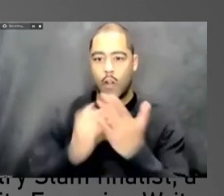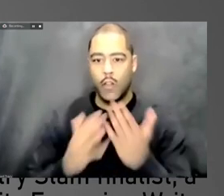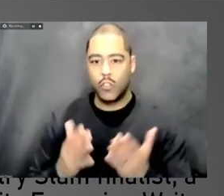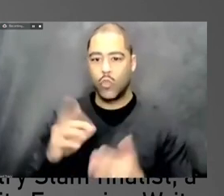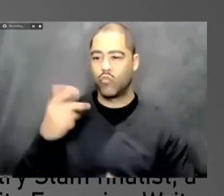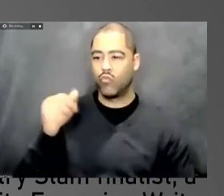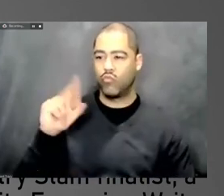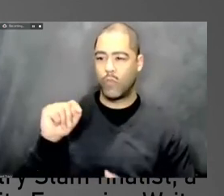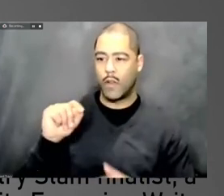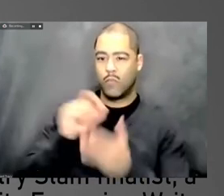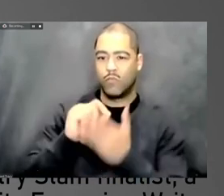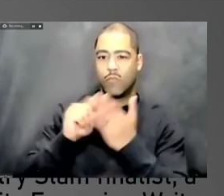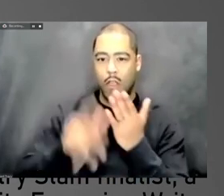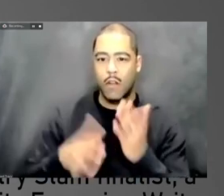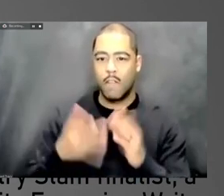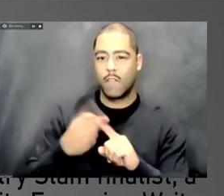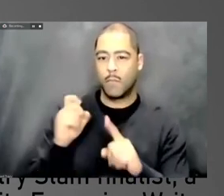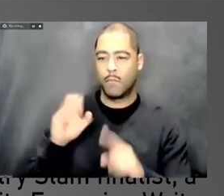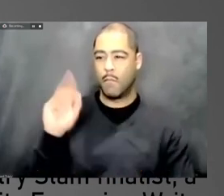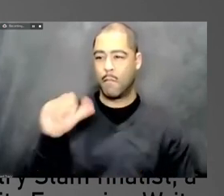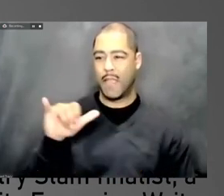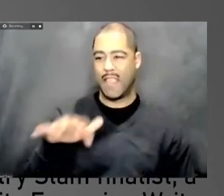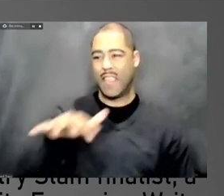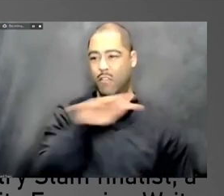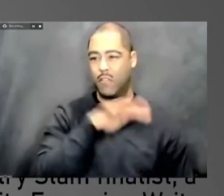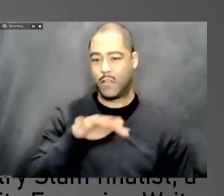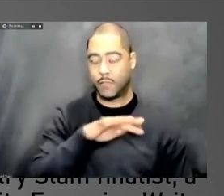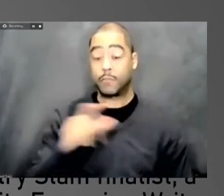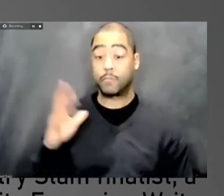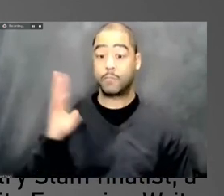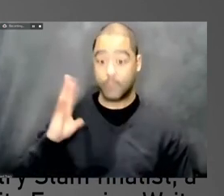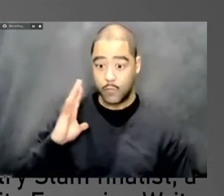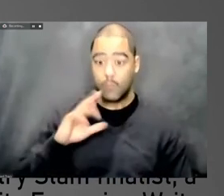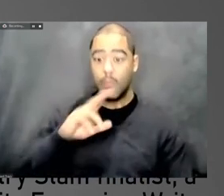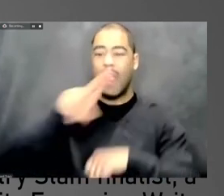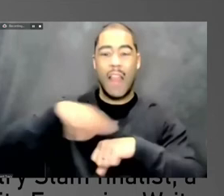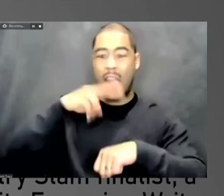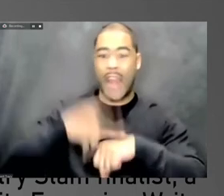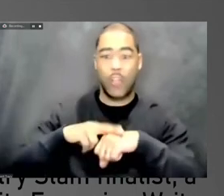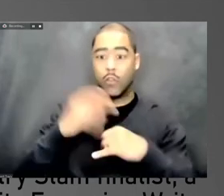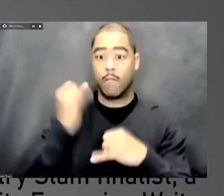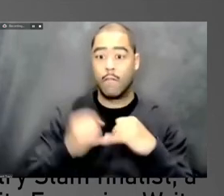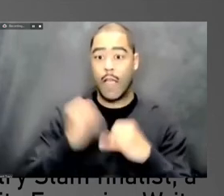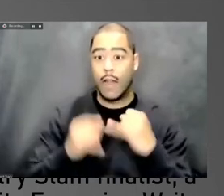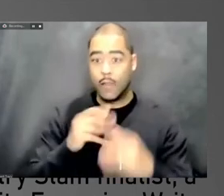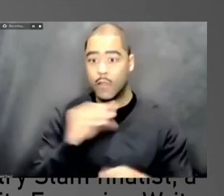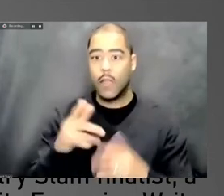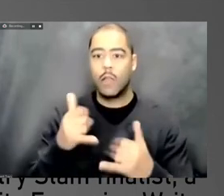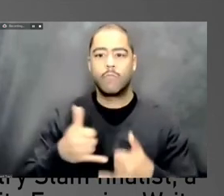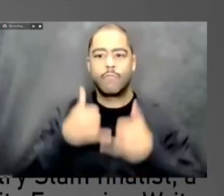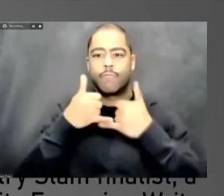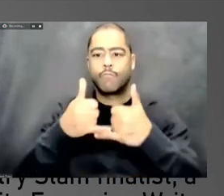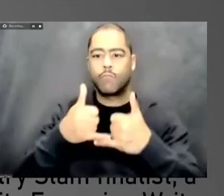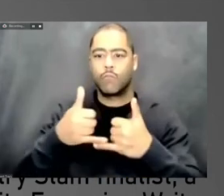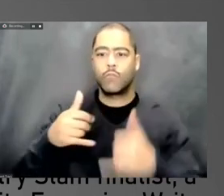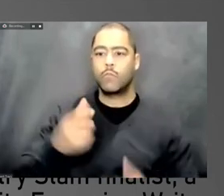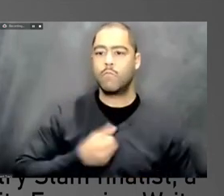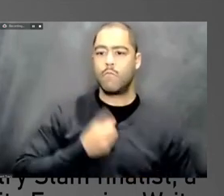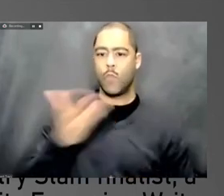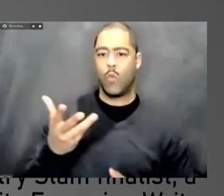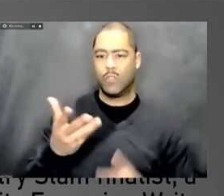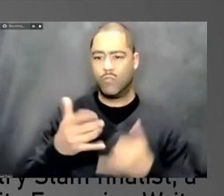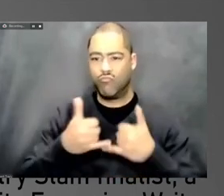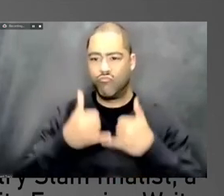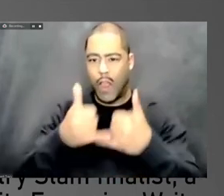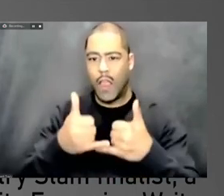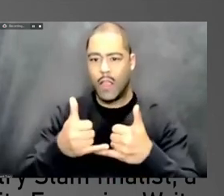Bay Area. He's been a National Poetry Slam finalist, a Pushcart Prize nominee, and 2017 champion